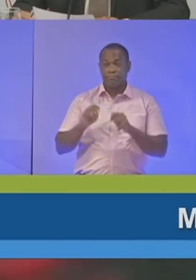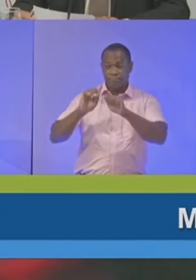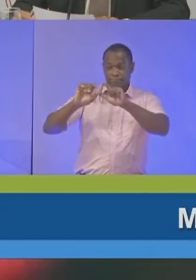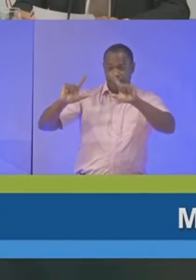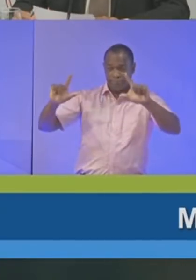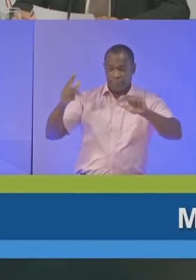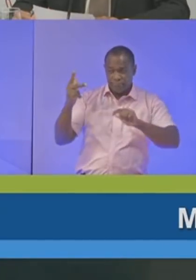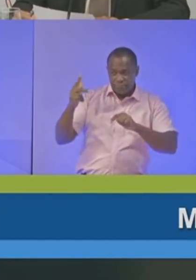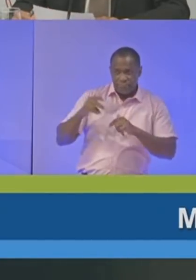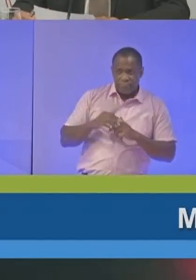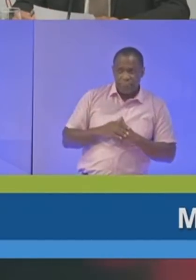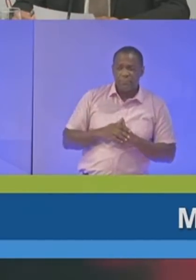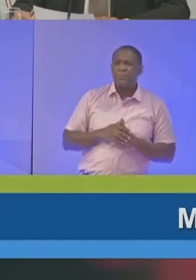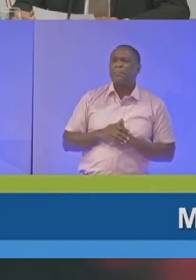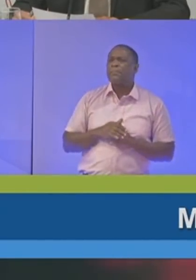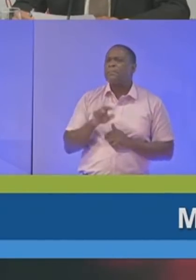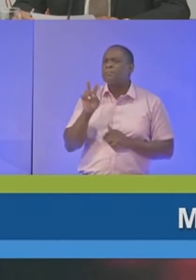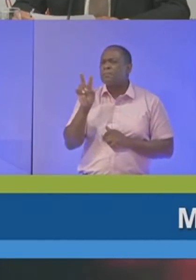booster program